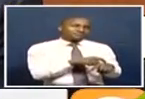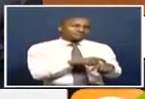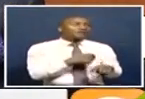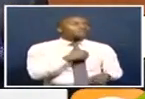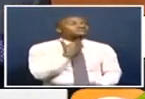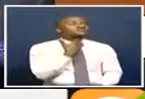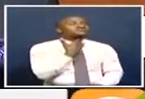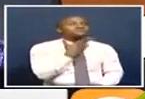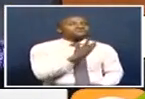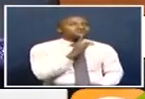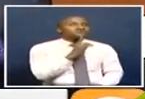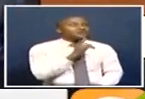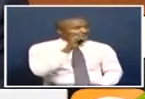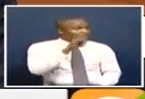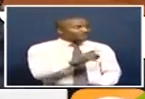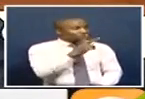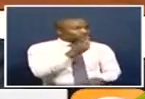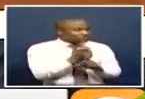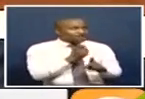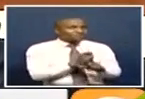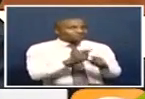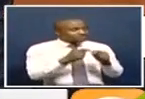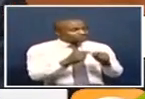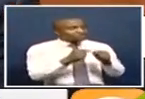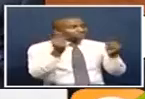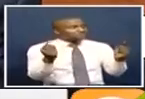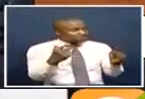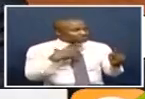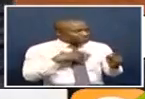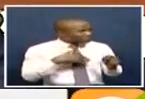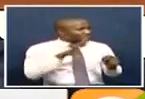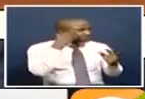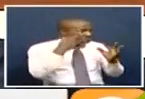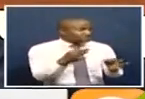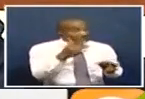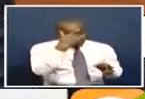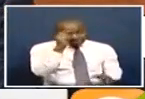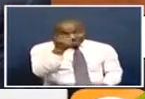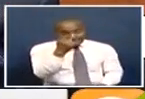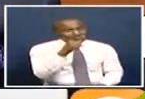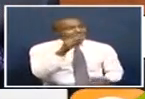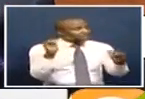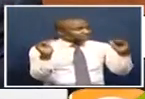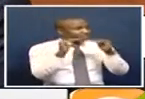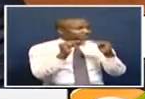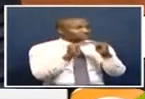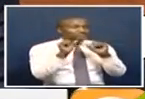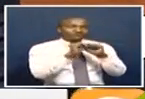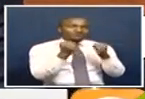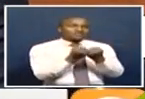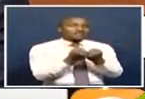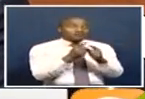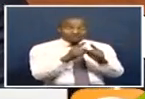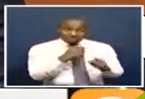say somebody should have two terms against the wishes of the majority, because Kenya is a democratic society. But to